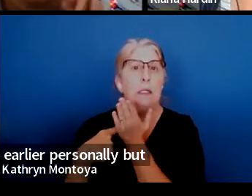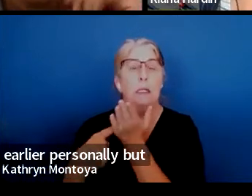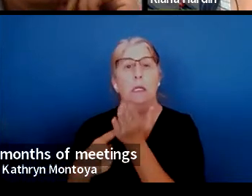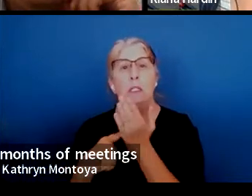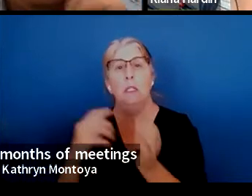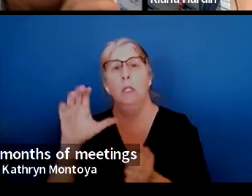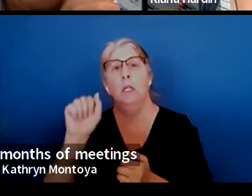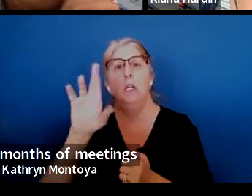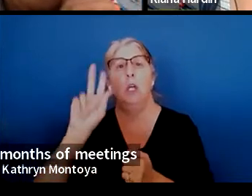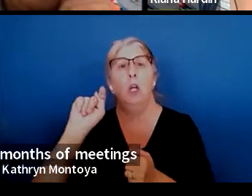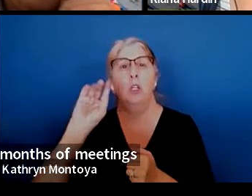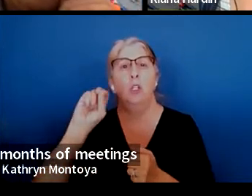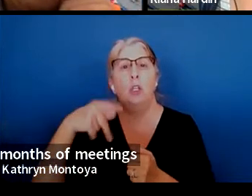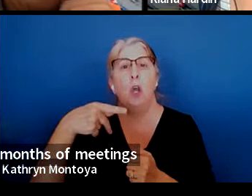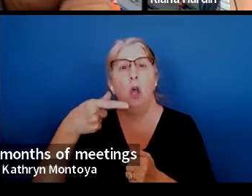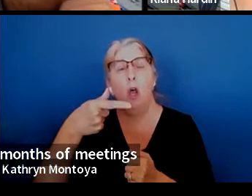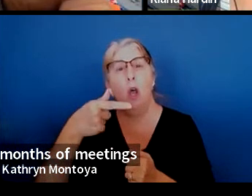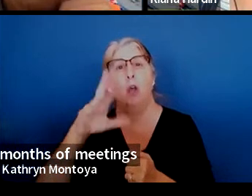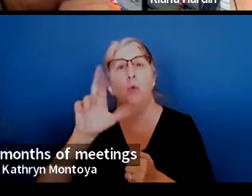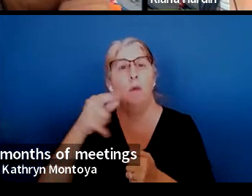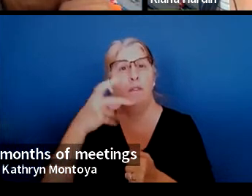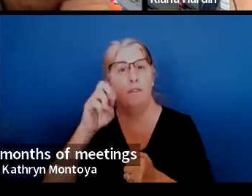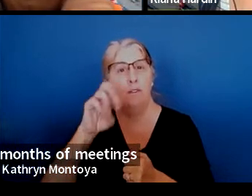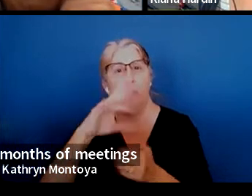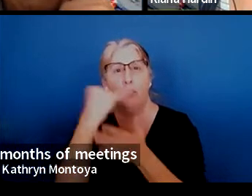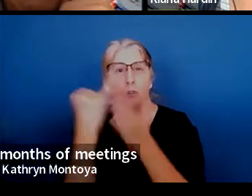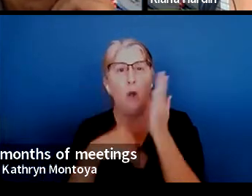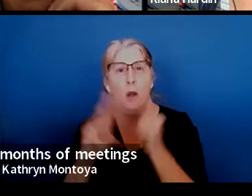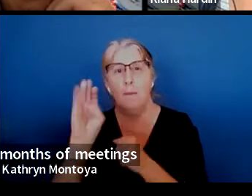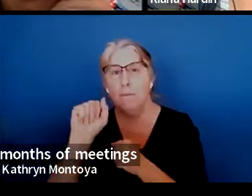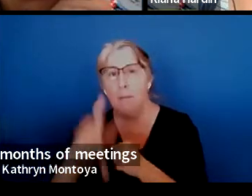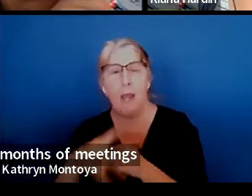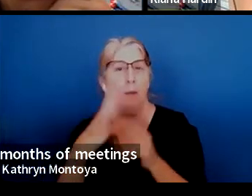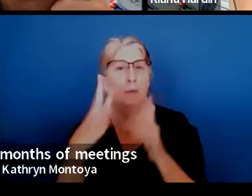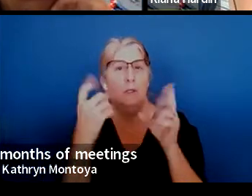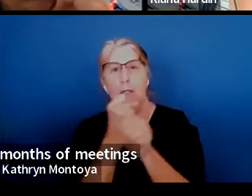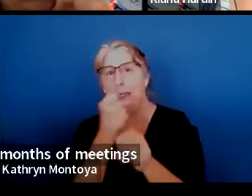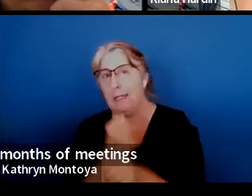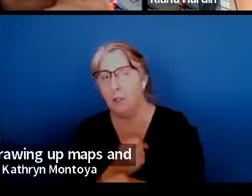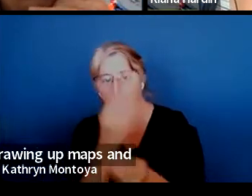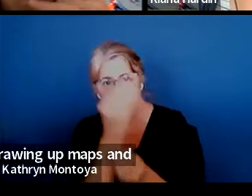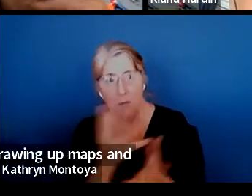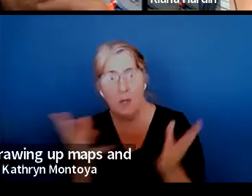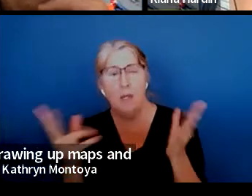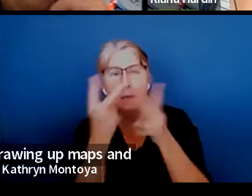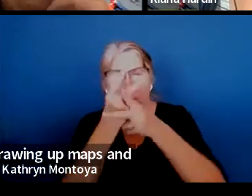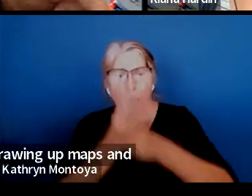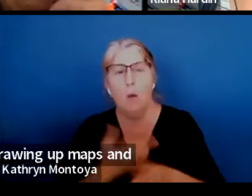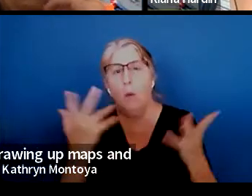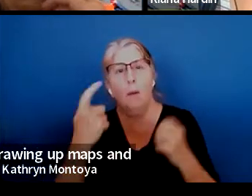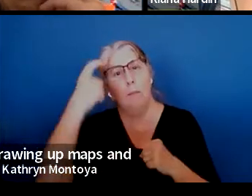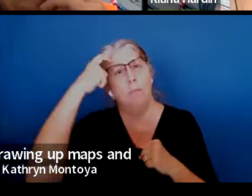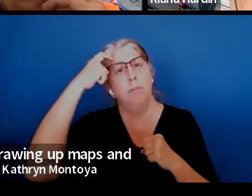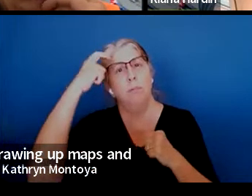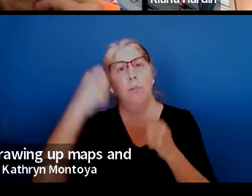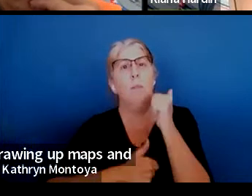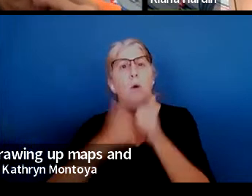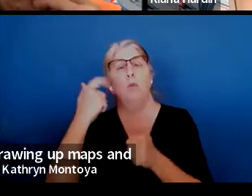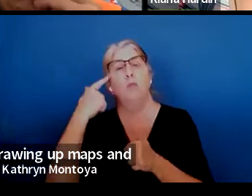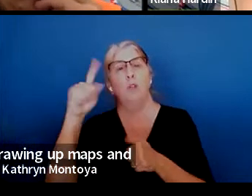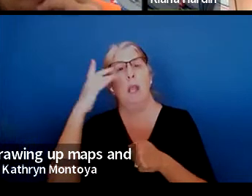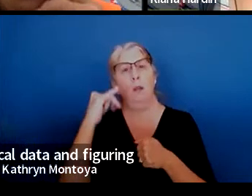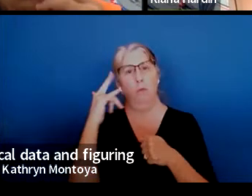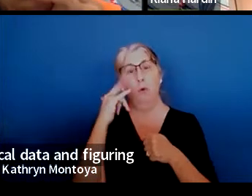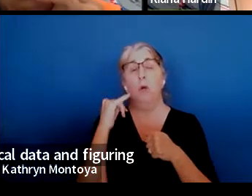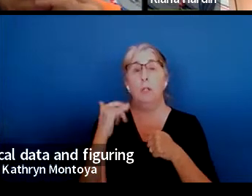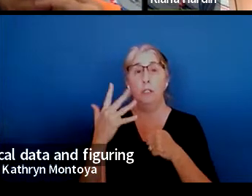cartographers drawing up maps and doing, all this different statistical data and figuring out what makes the most sense. And in California,